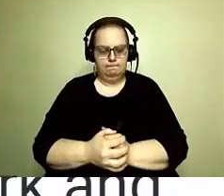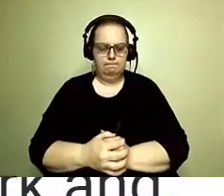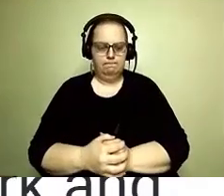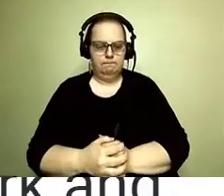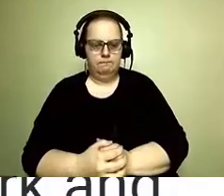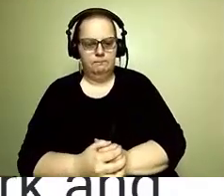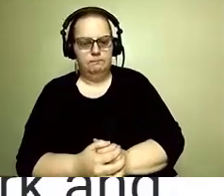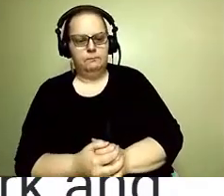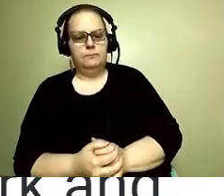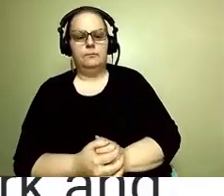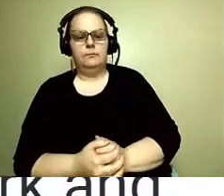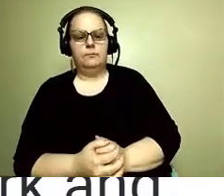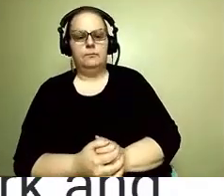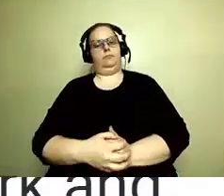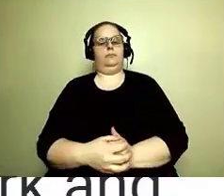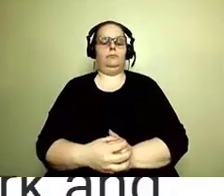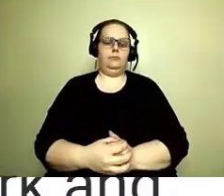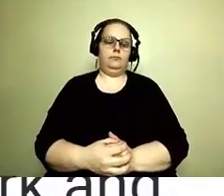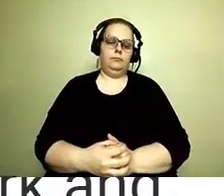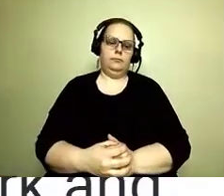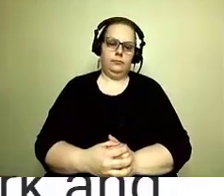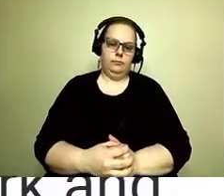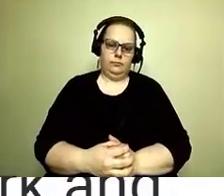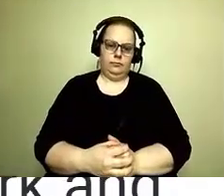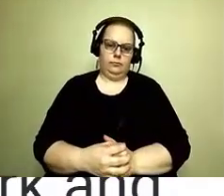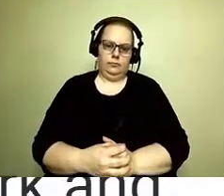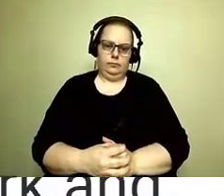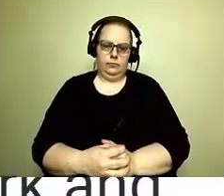Okay, and so for the next slide, please.